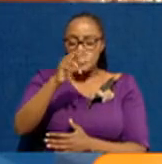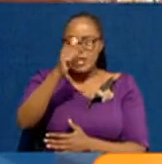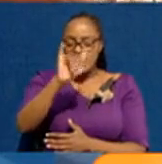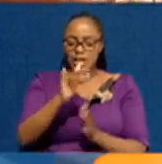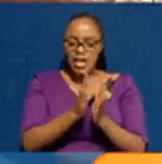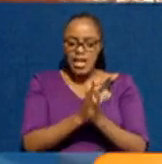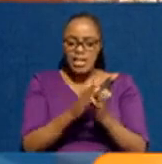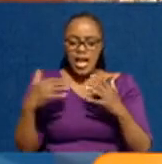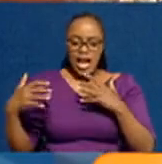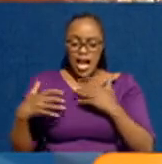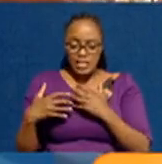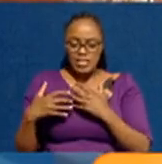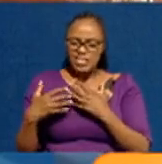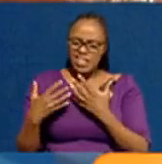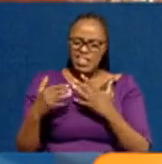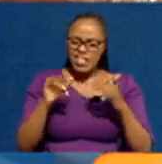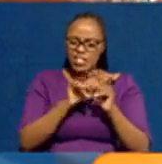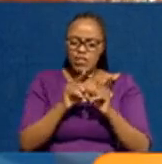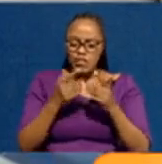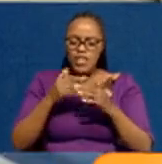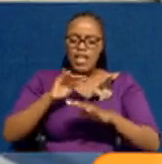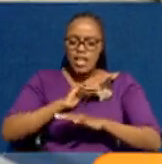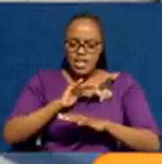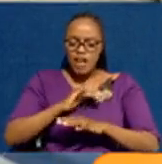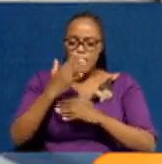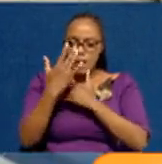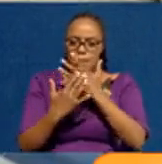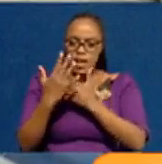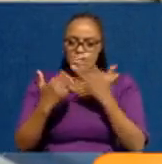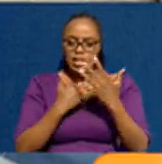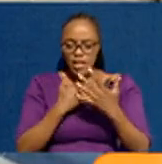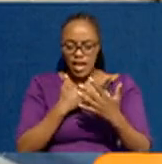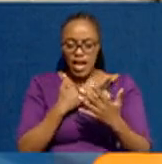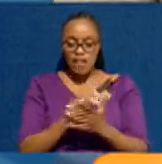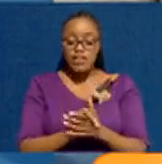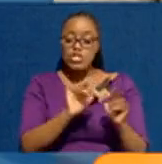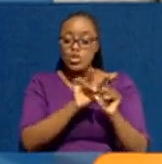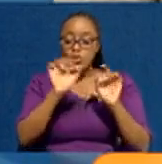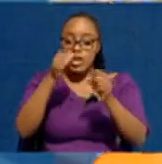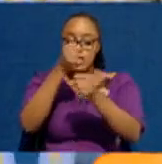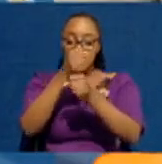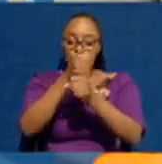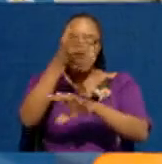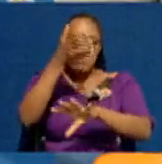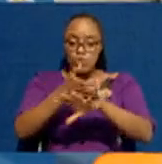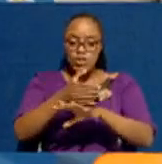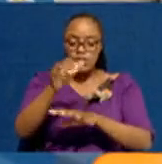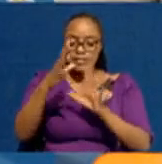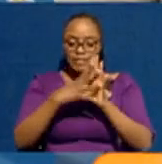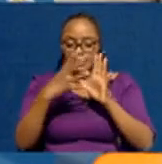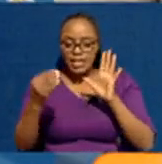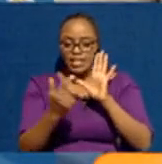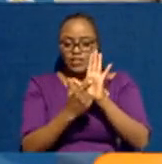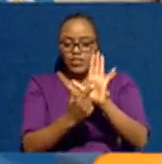due to heart attacks, inefficient pumping of blood. It can also conduct bone scan for disorders such